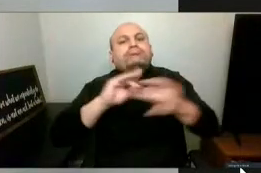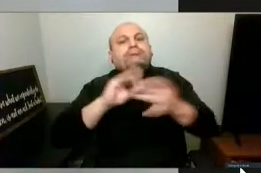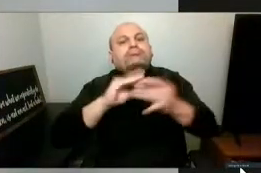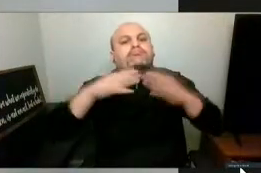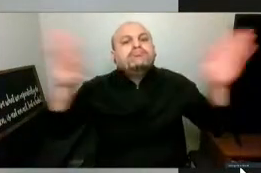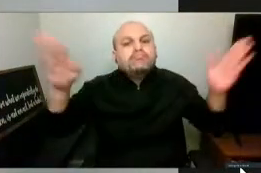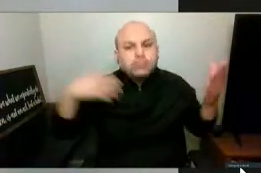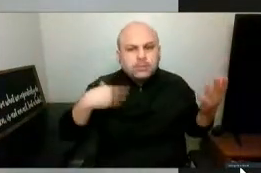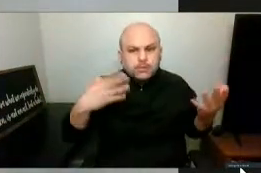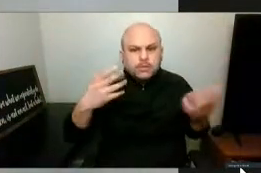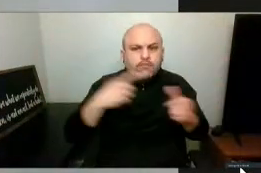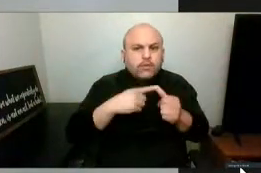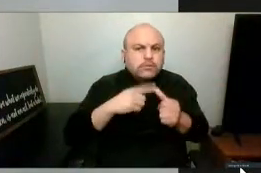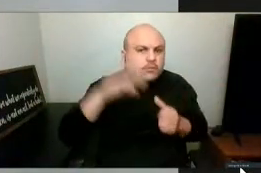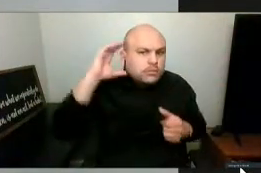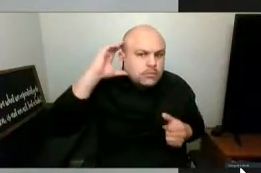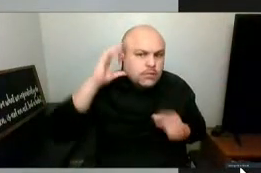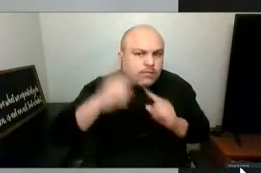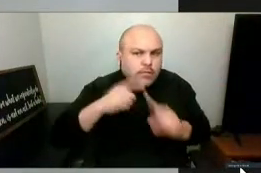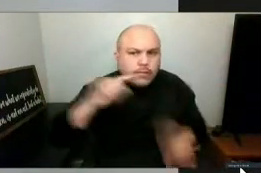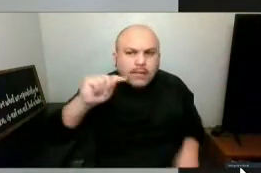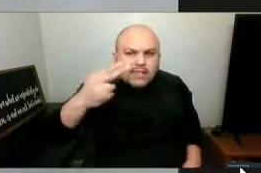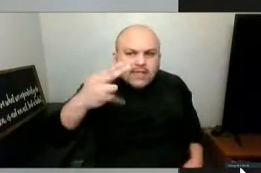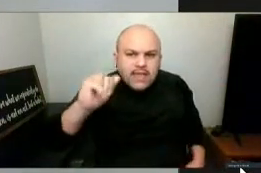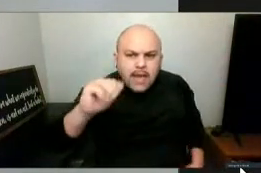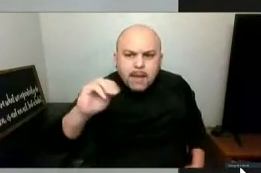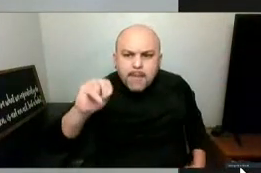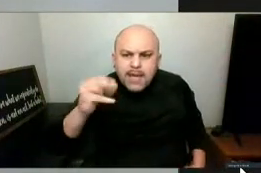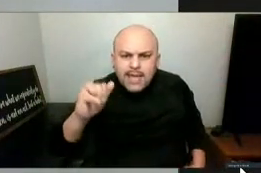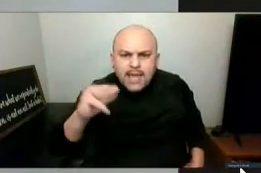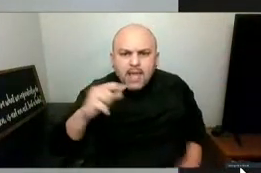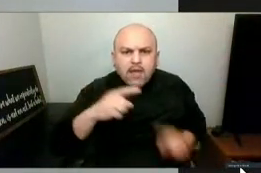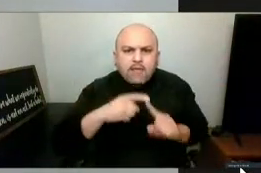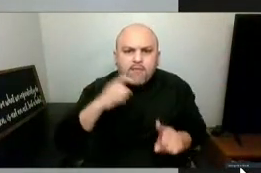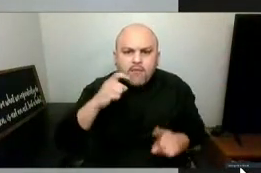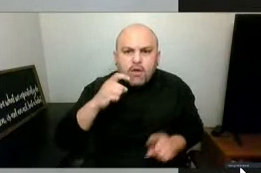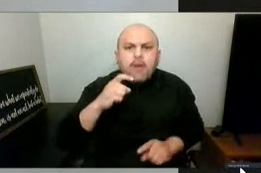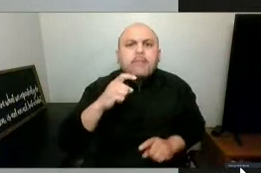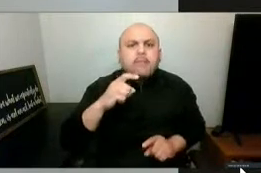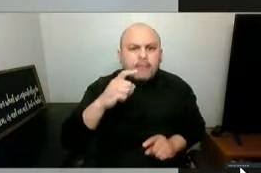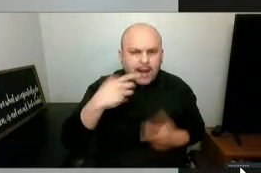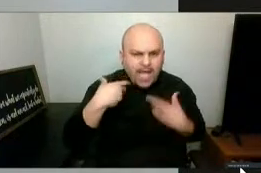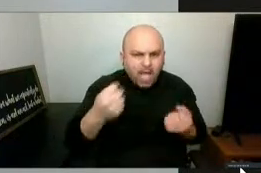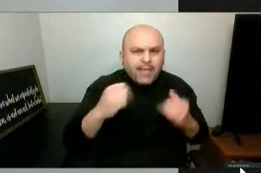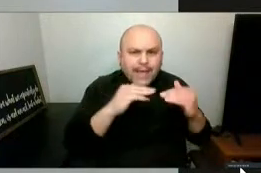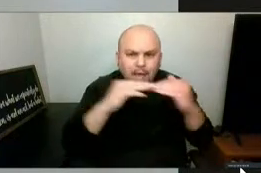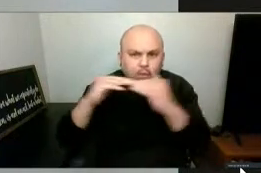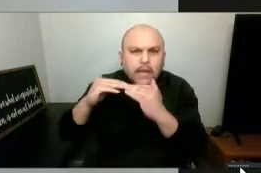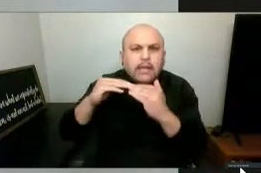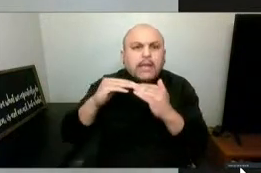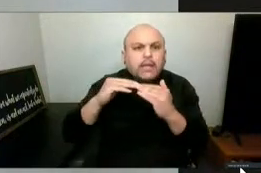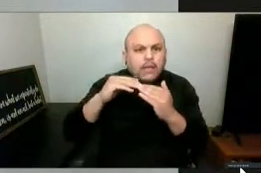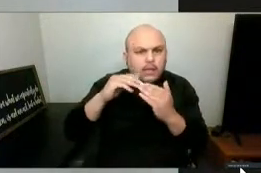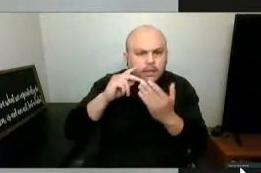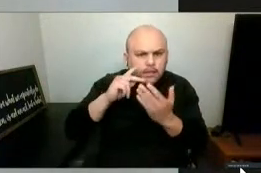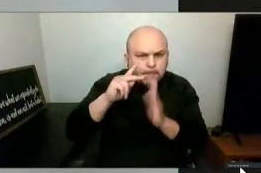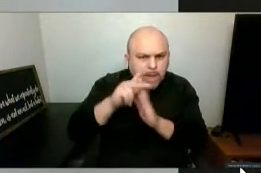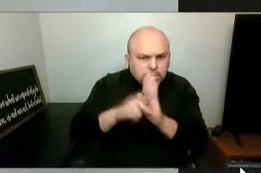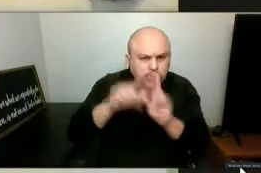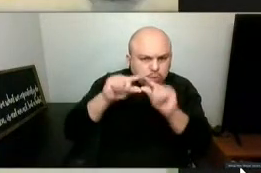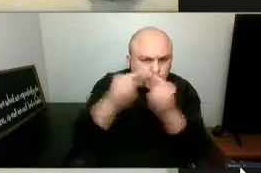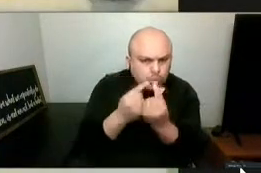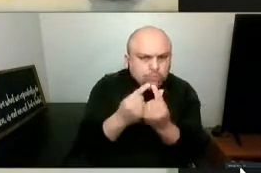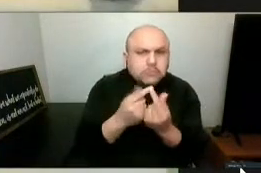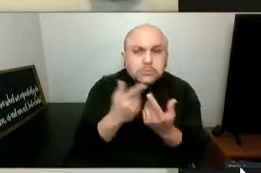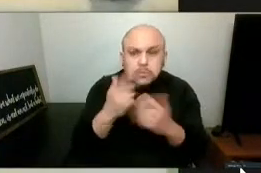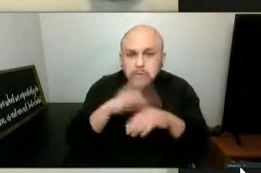Ms. Thea Monnier from Health Equity Policy Group. Please go ahead and unmute yourself if you are on Zoom, or